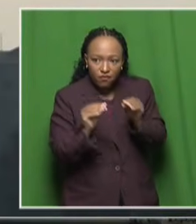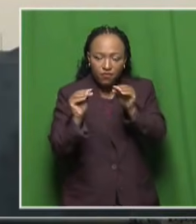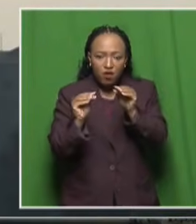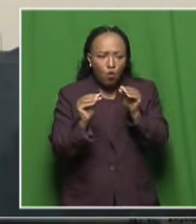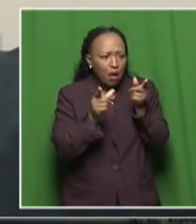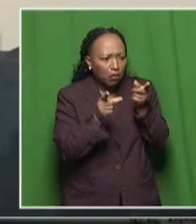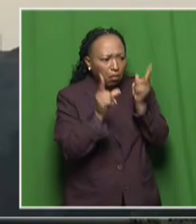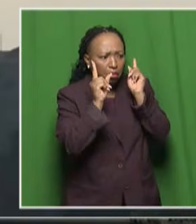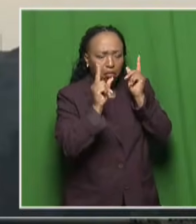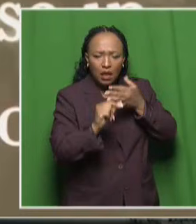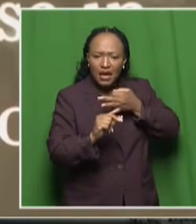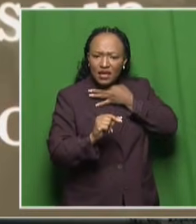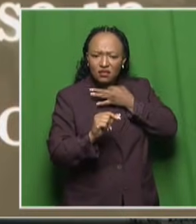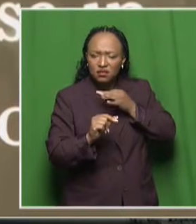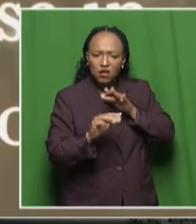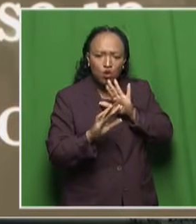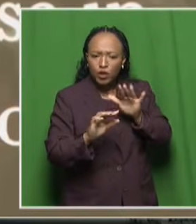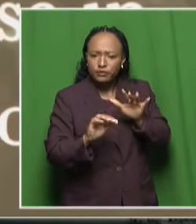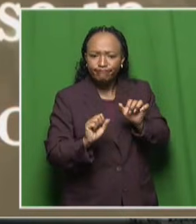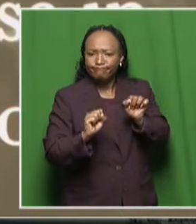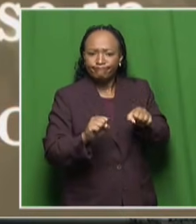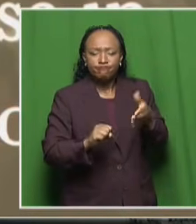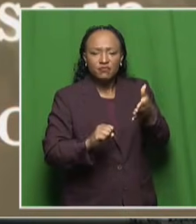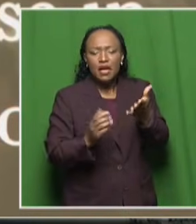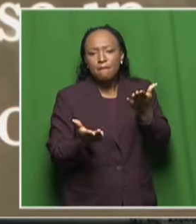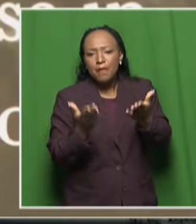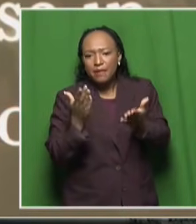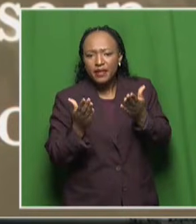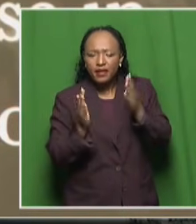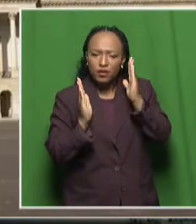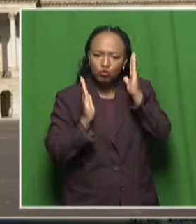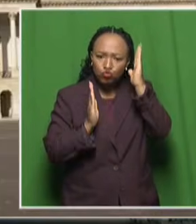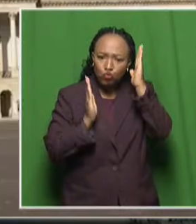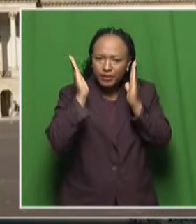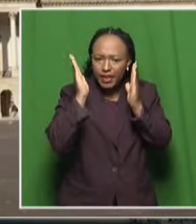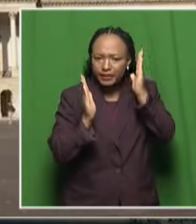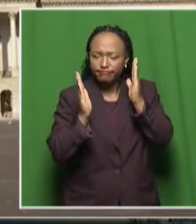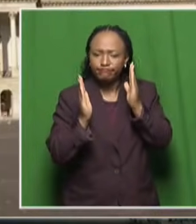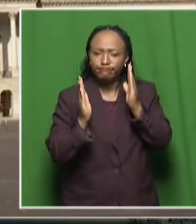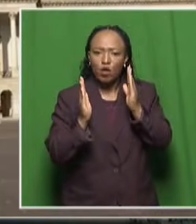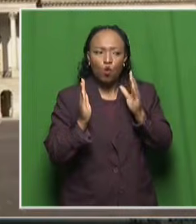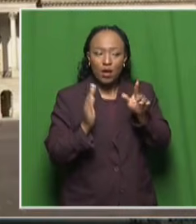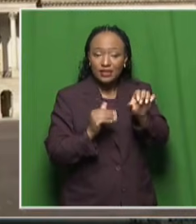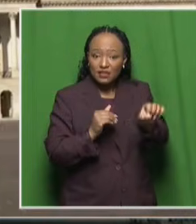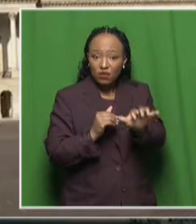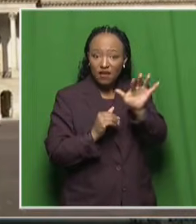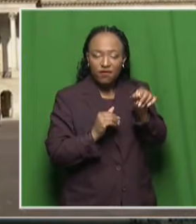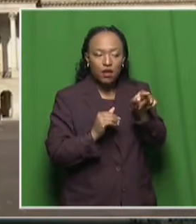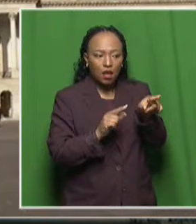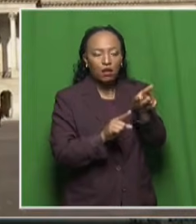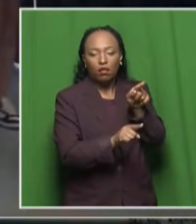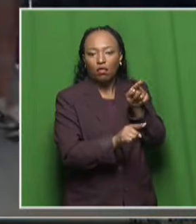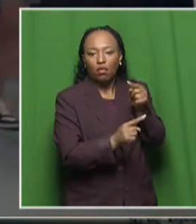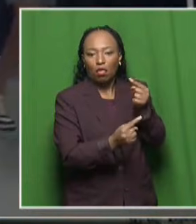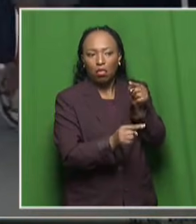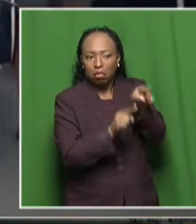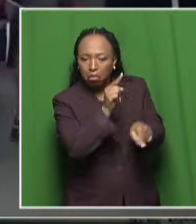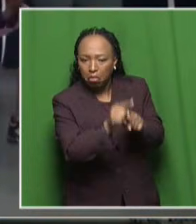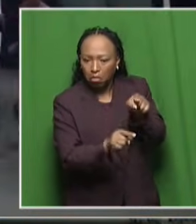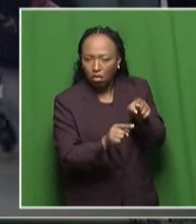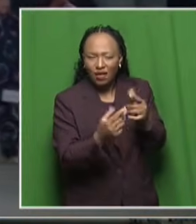there because they should have been maybe in Swaziland or somewhere else because they are persecuted in South Africa. That's a huge challenge. But